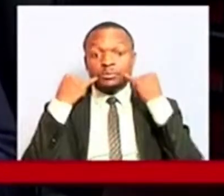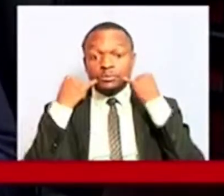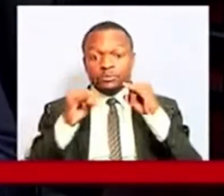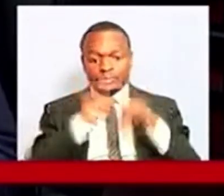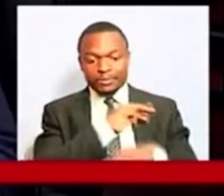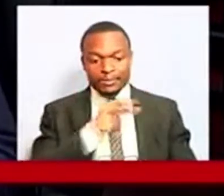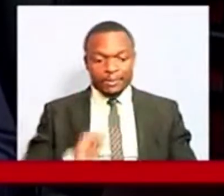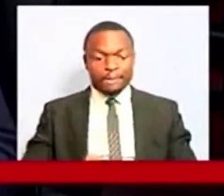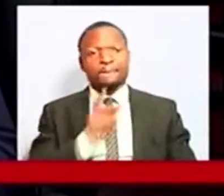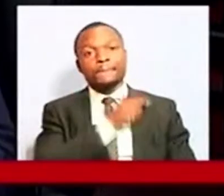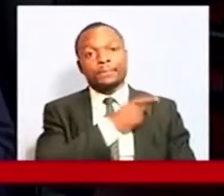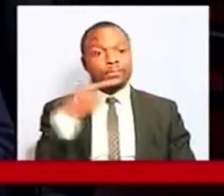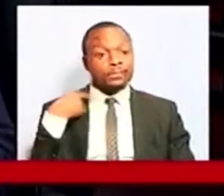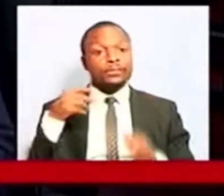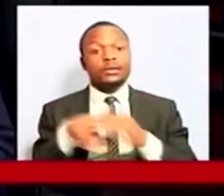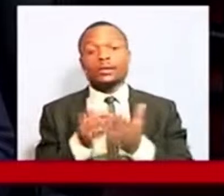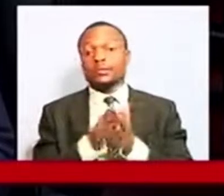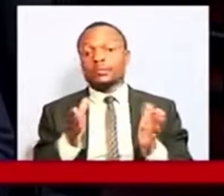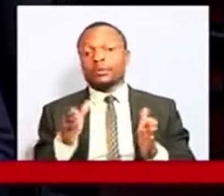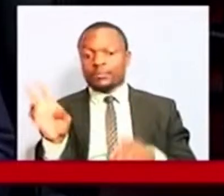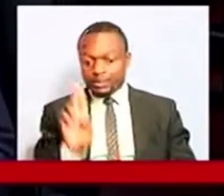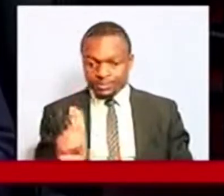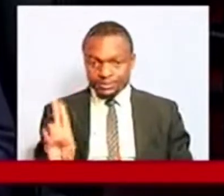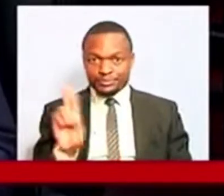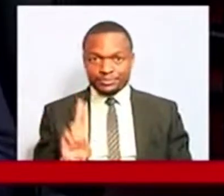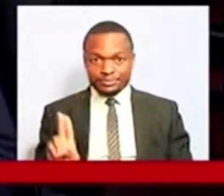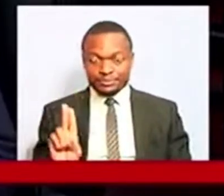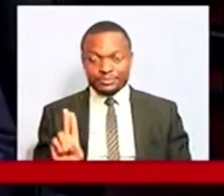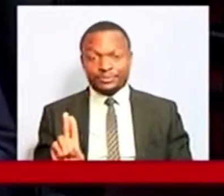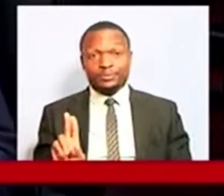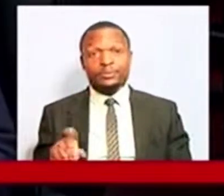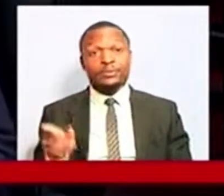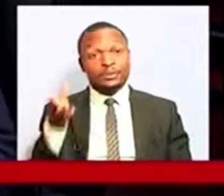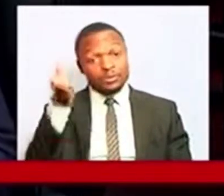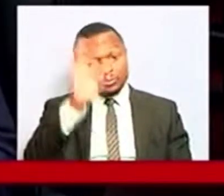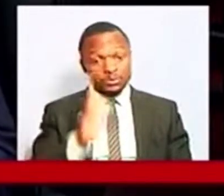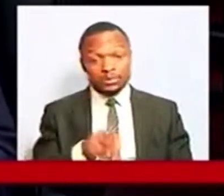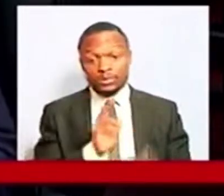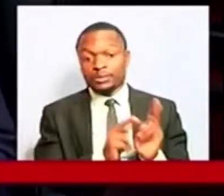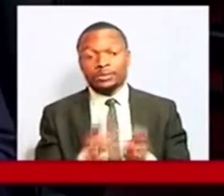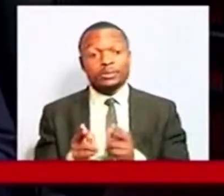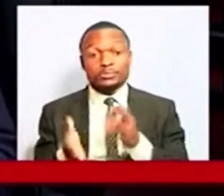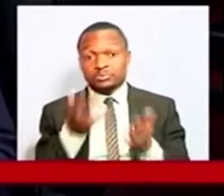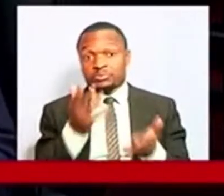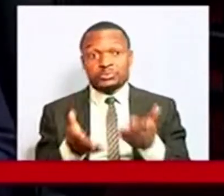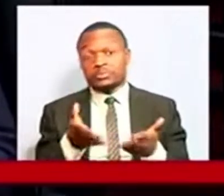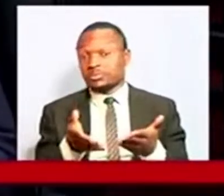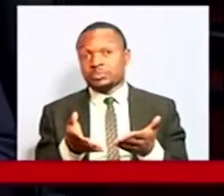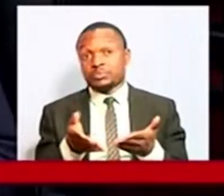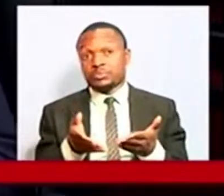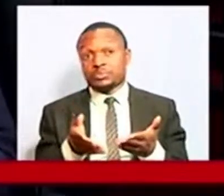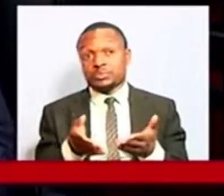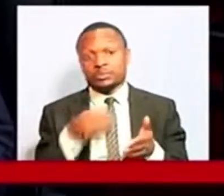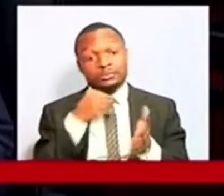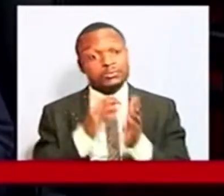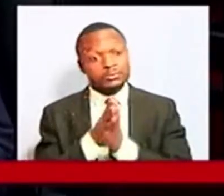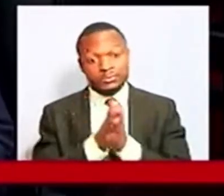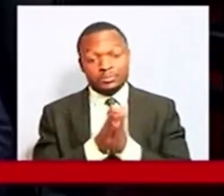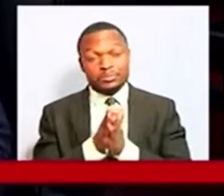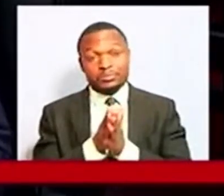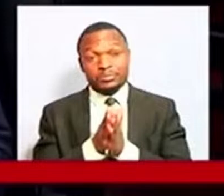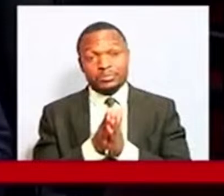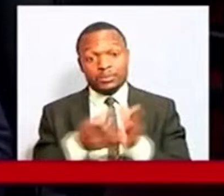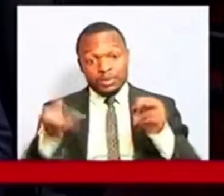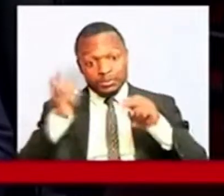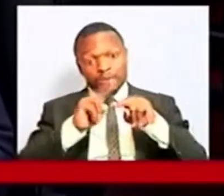of Parliament how much money you have spent? And also, you never answered, maybe if you did, the interest that was accrued on